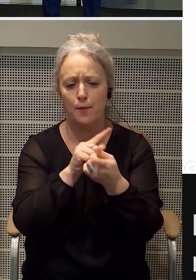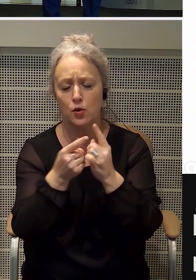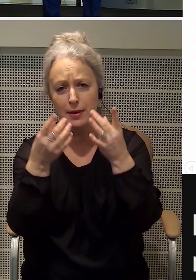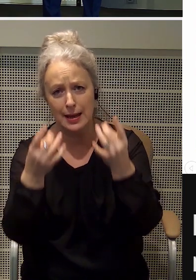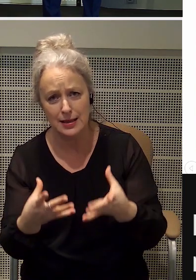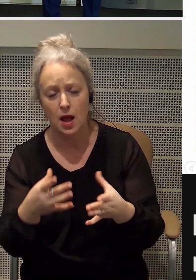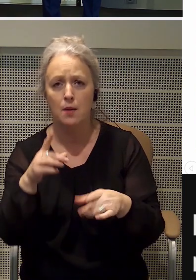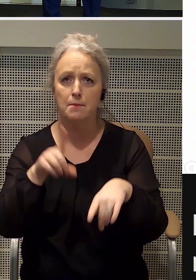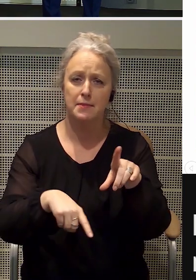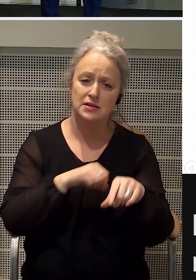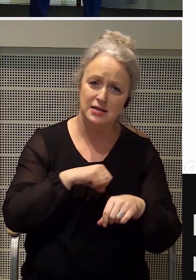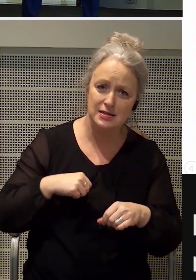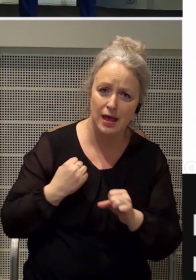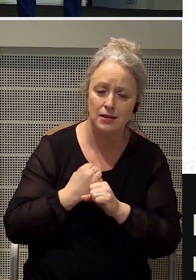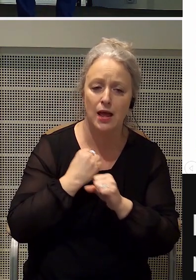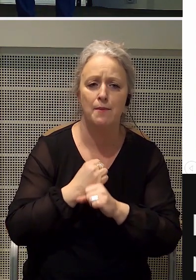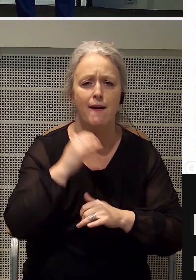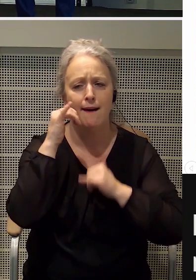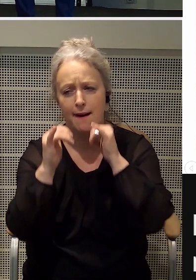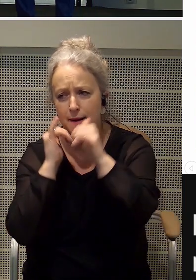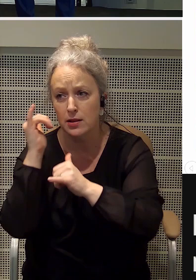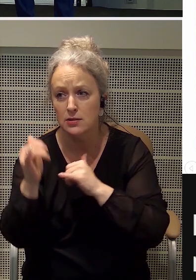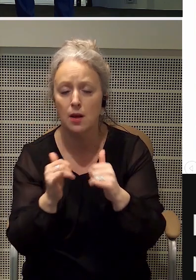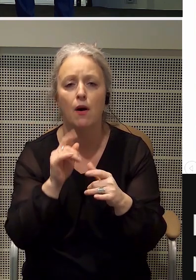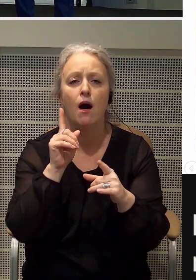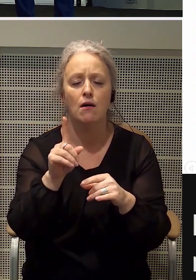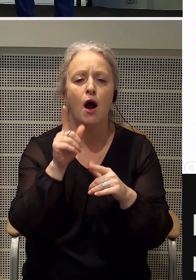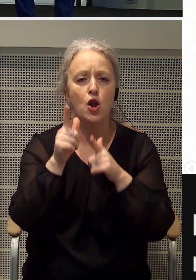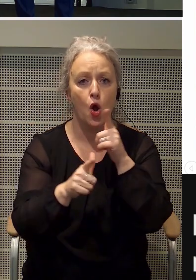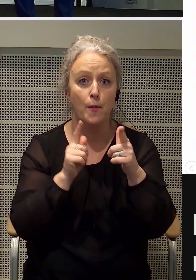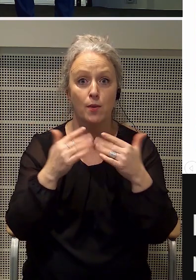On the one hand, we make the application procedure easier,